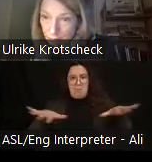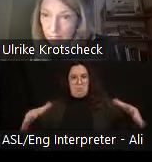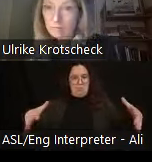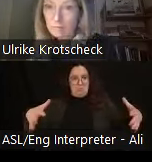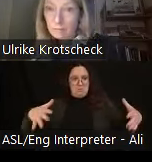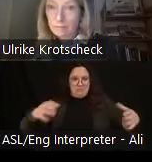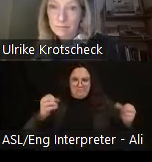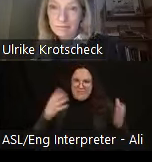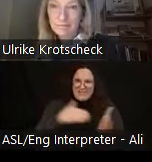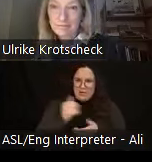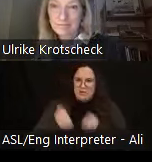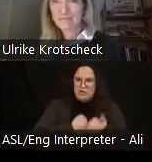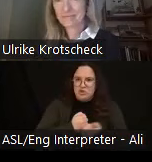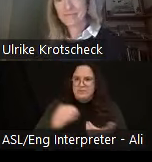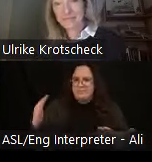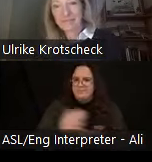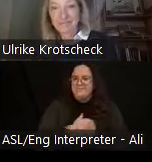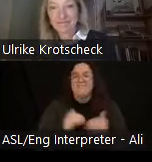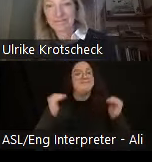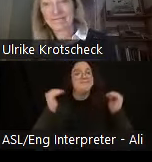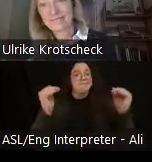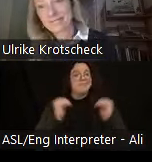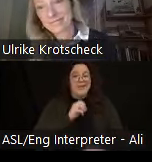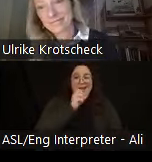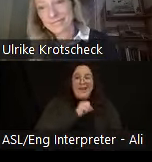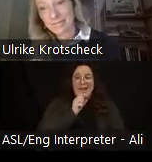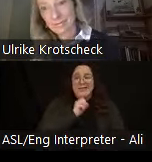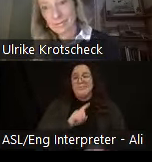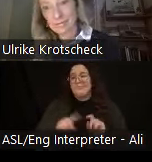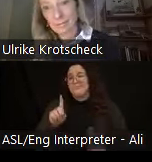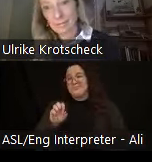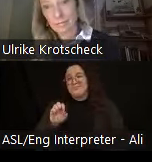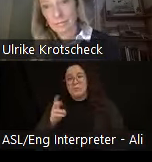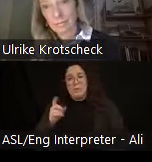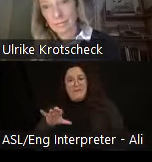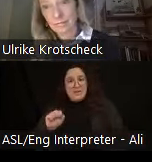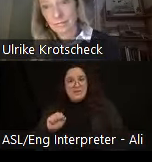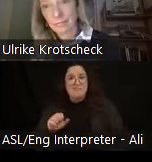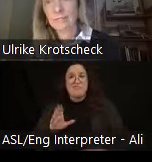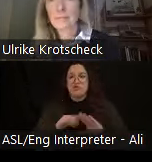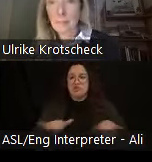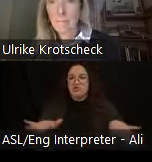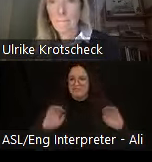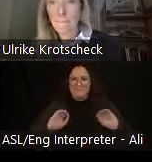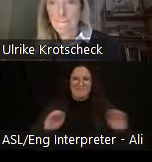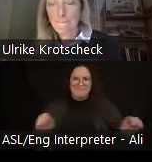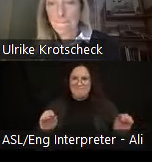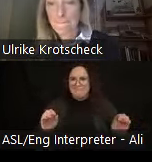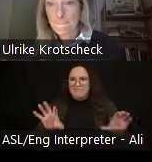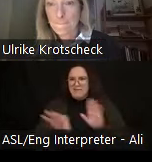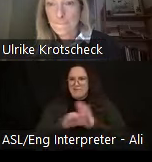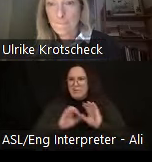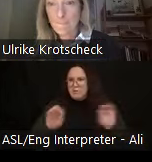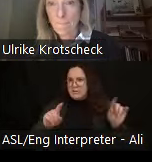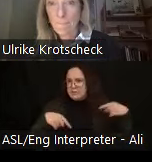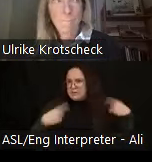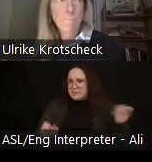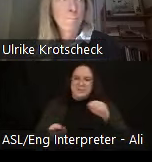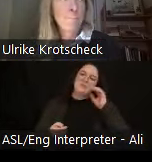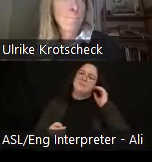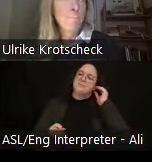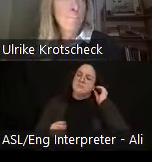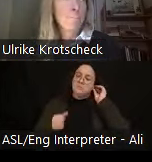In terms of the age and demographics, we have not found any tattoos on children. All the tattoos I've identified where I